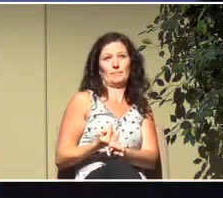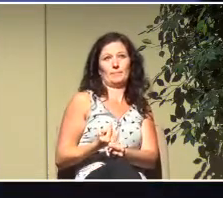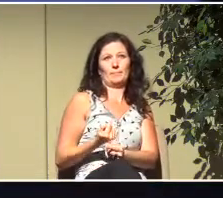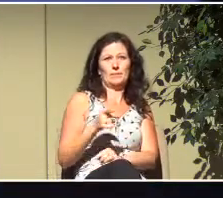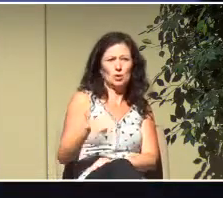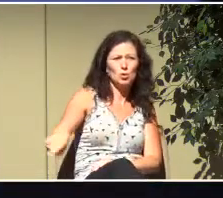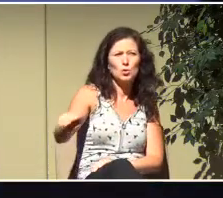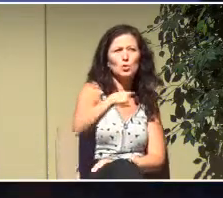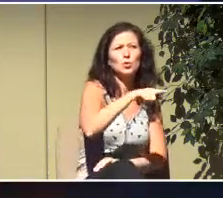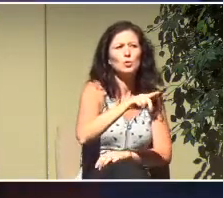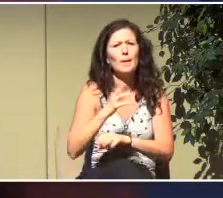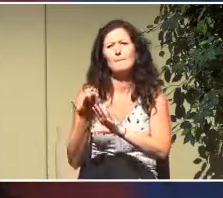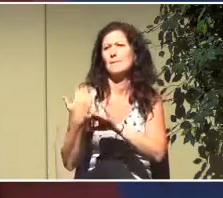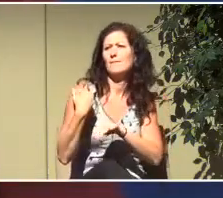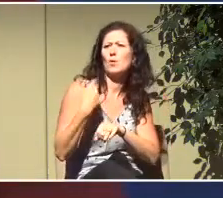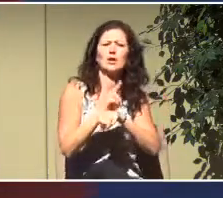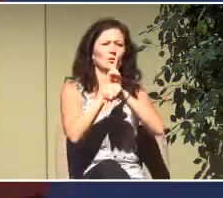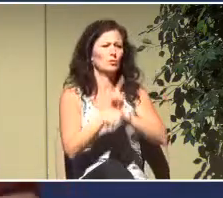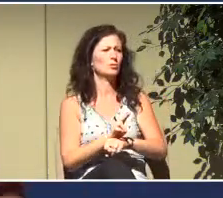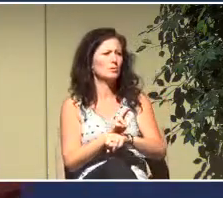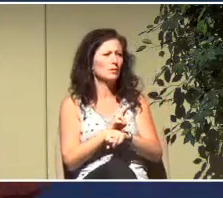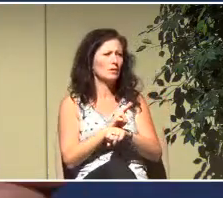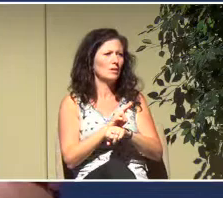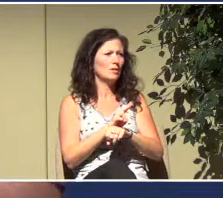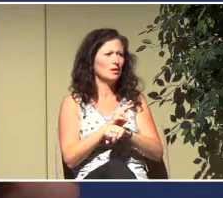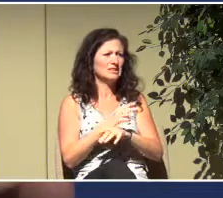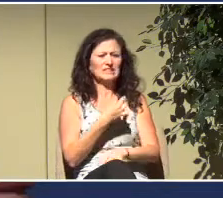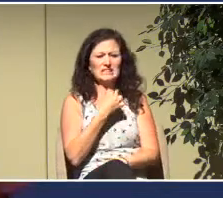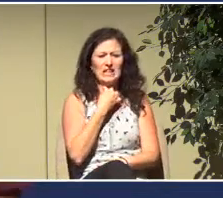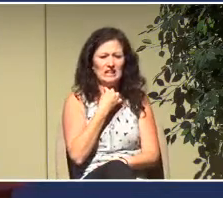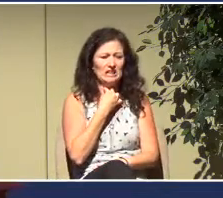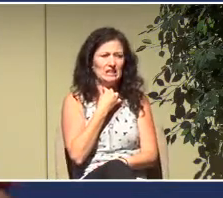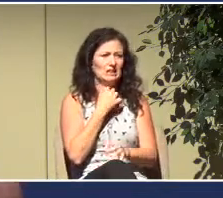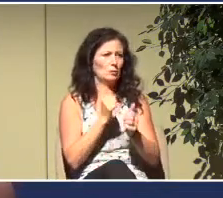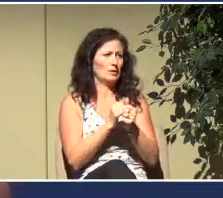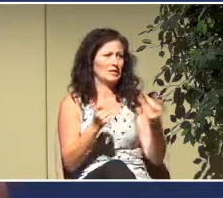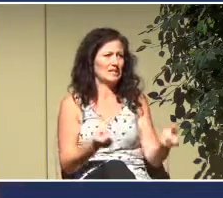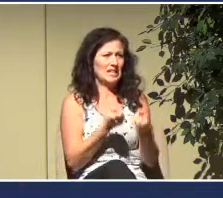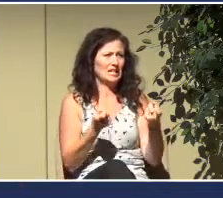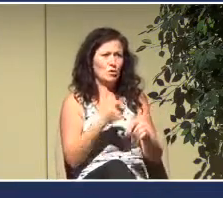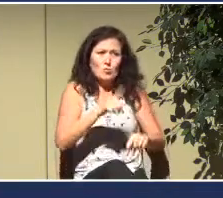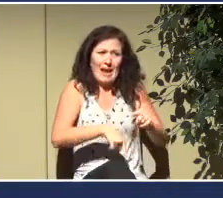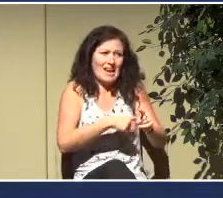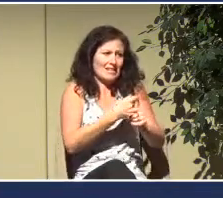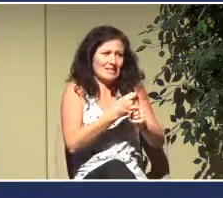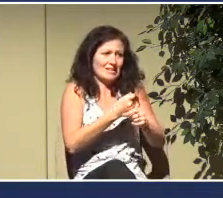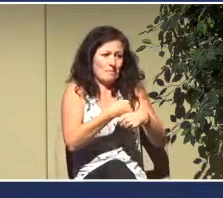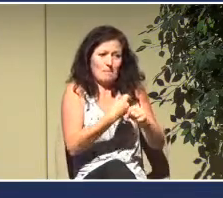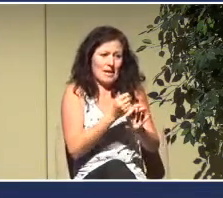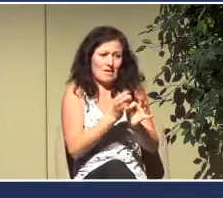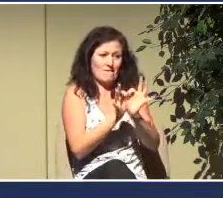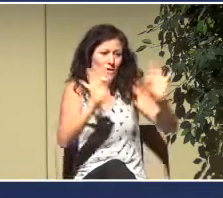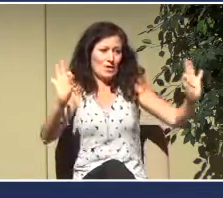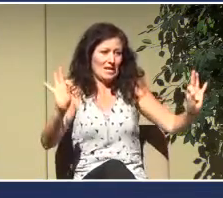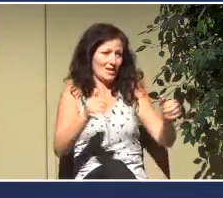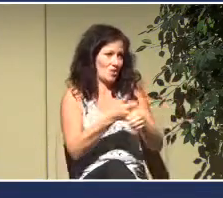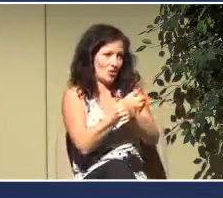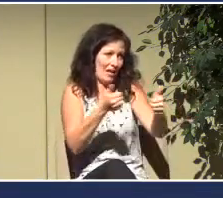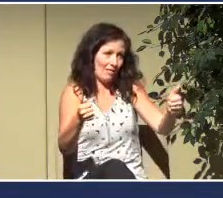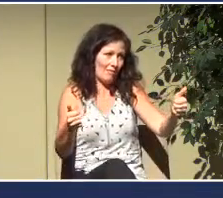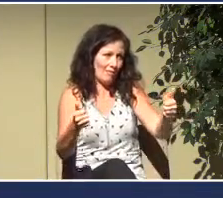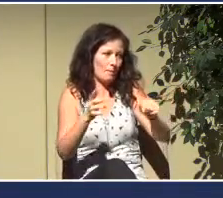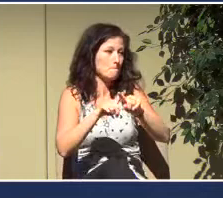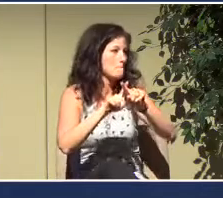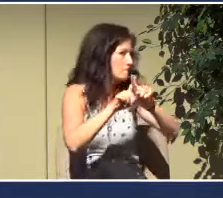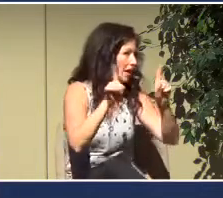to be totally trapped under the power of sin, unable to free yourself. However, Jesus Christ, the King of